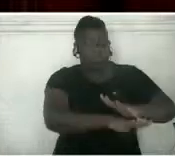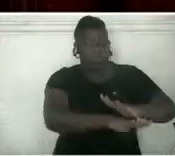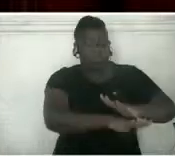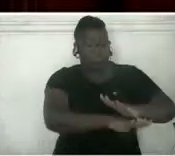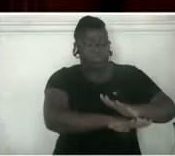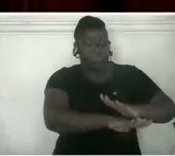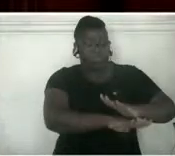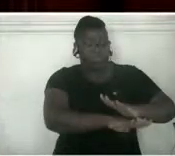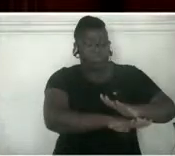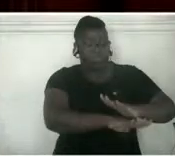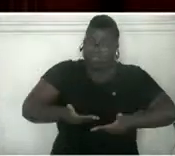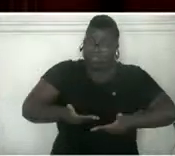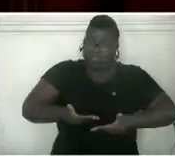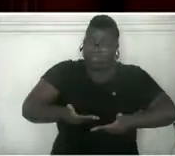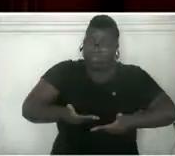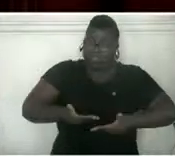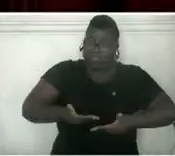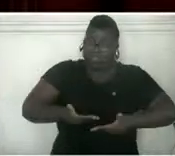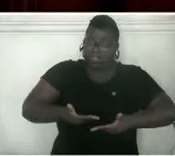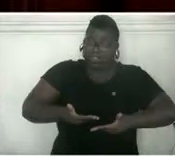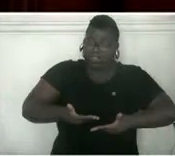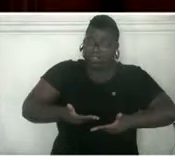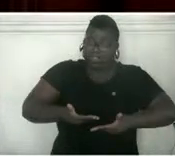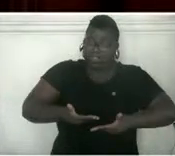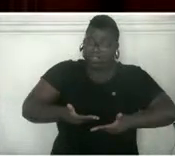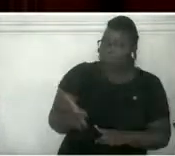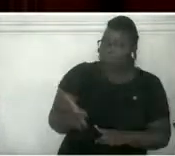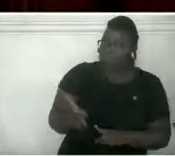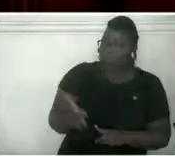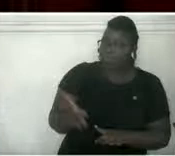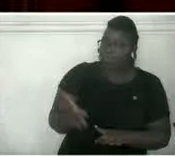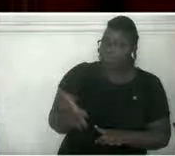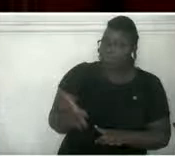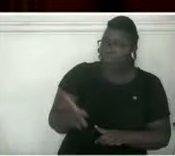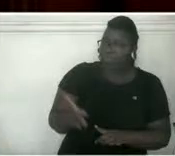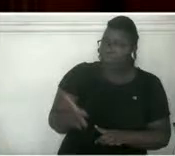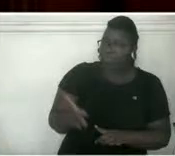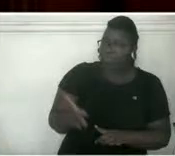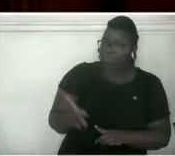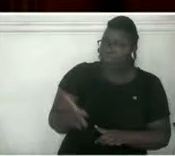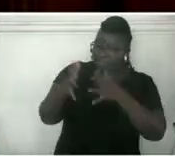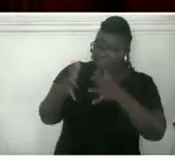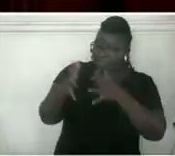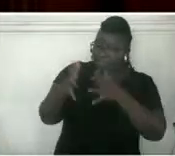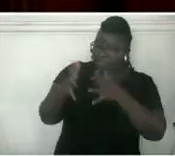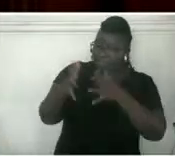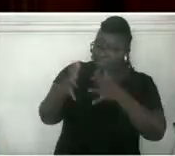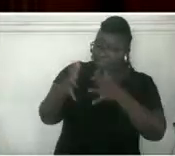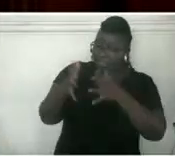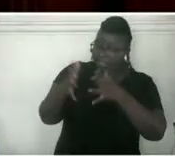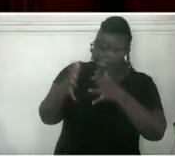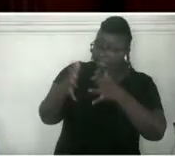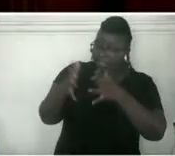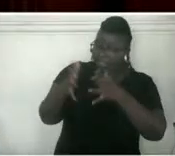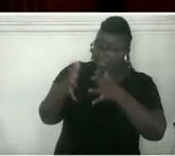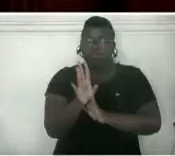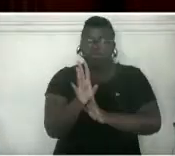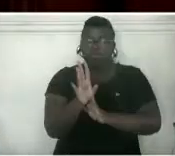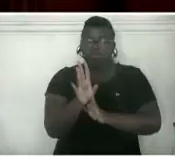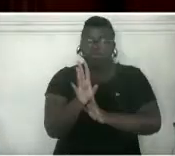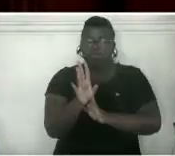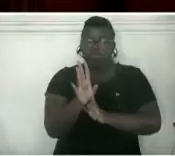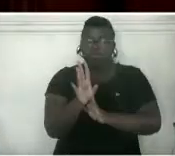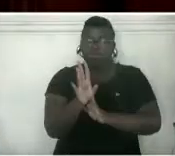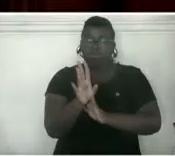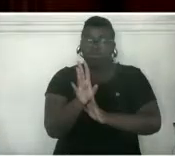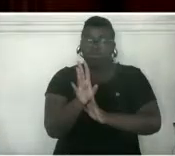will also sharpen government's leadership in the recovery of the provincial economy. For these reasons,